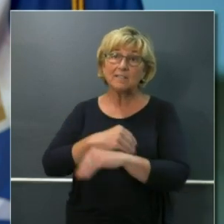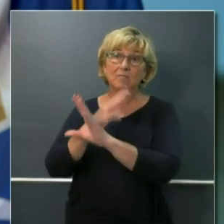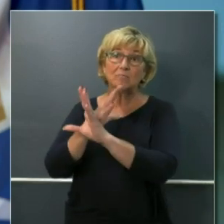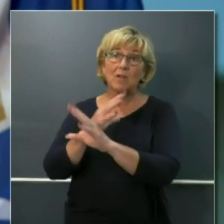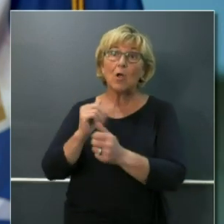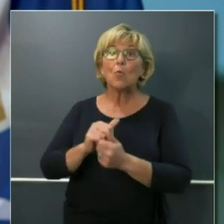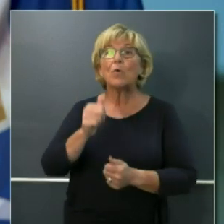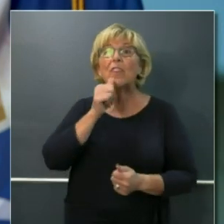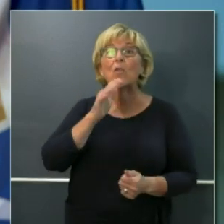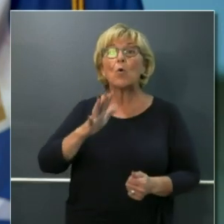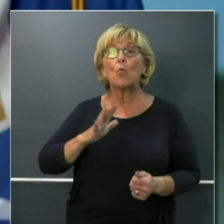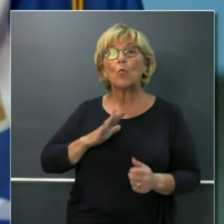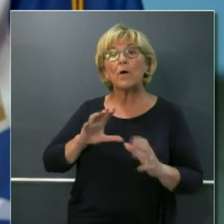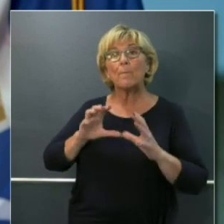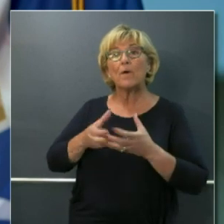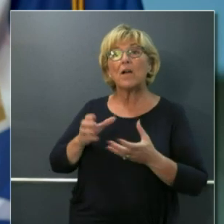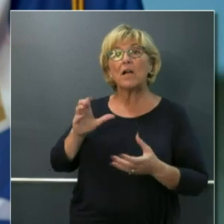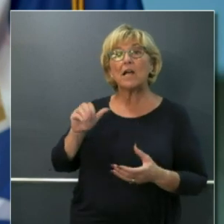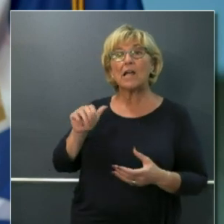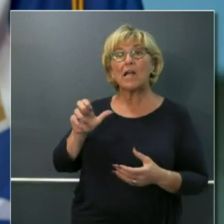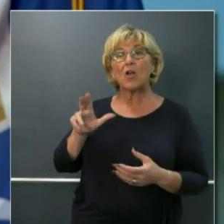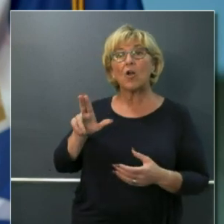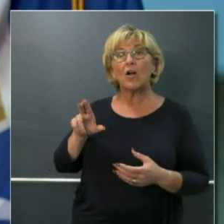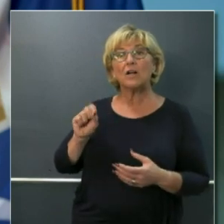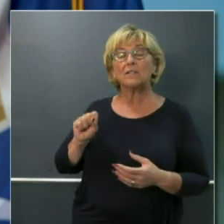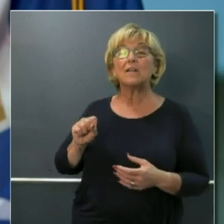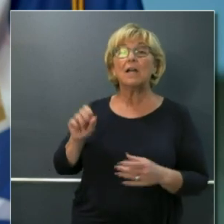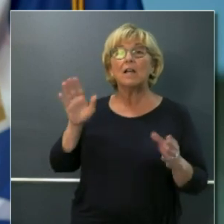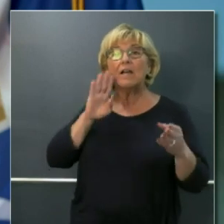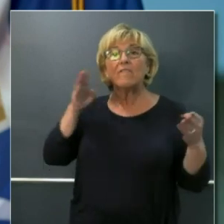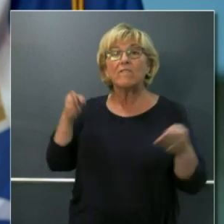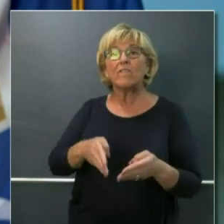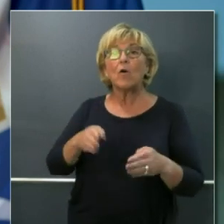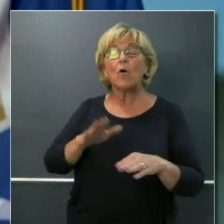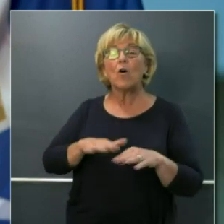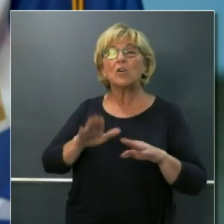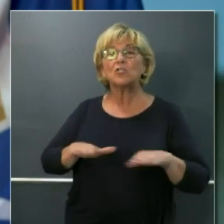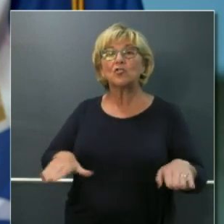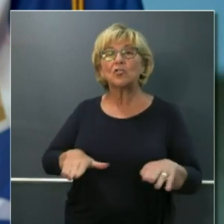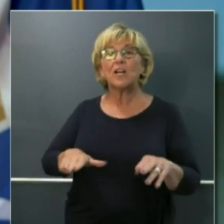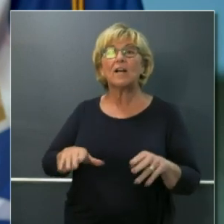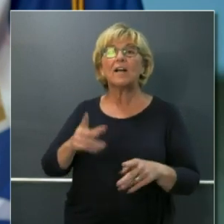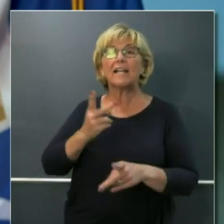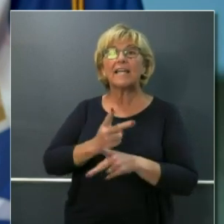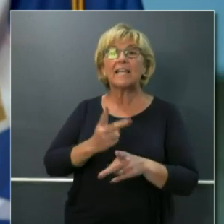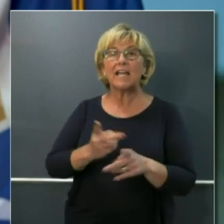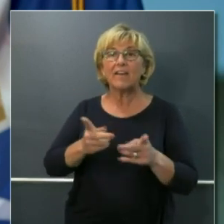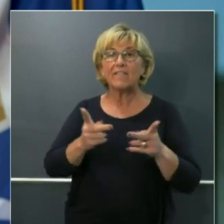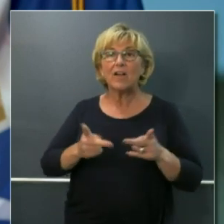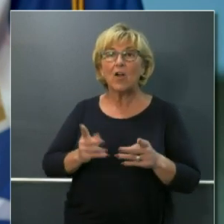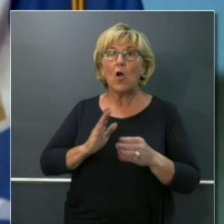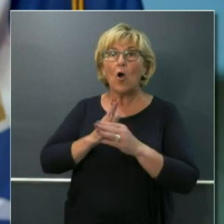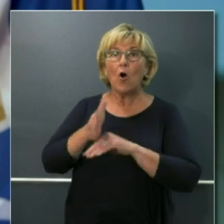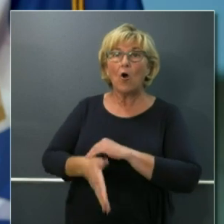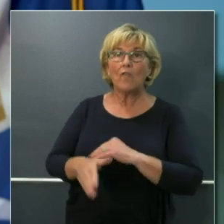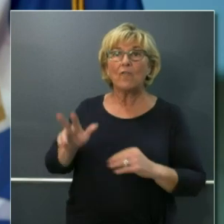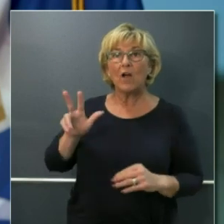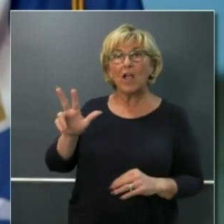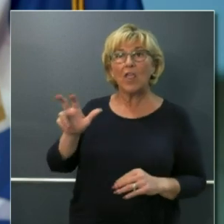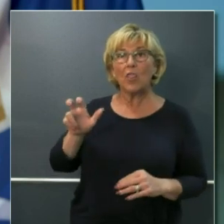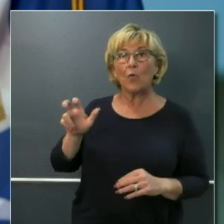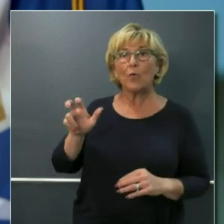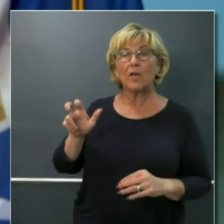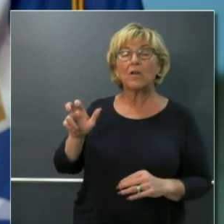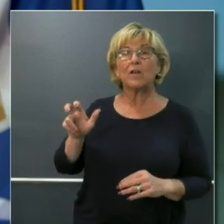the Women's Caucus. The entire subject matter was on child care, the number of pop-up child care facilities, over 300 now we've